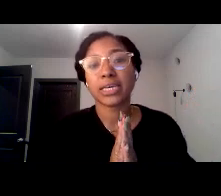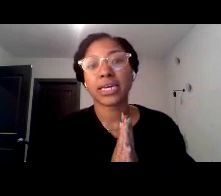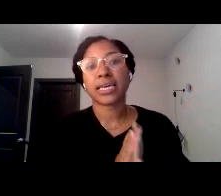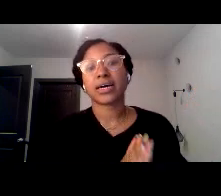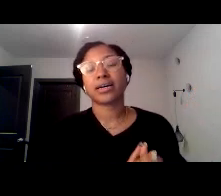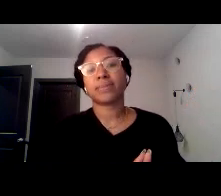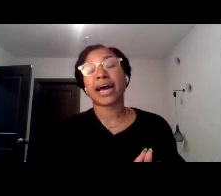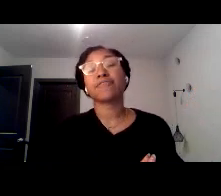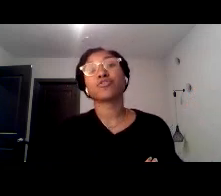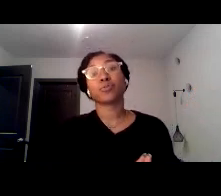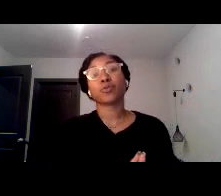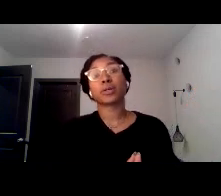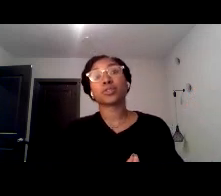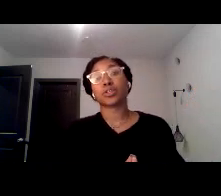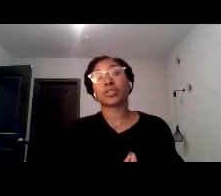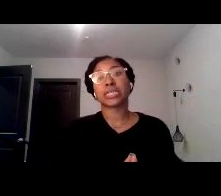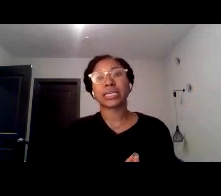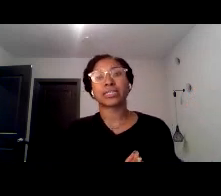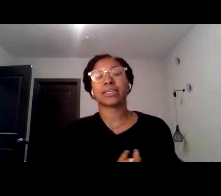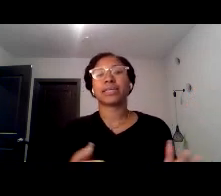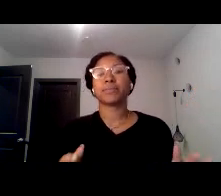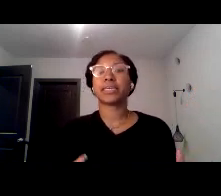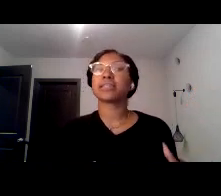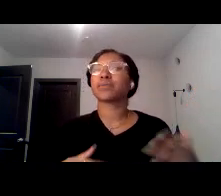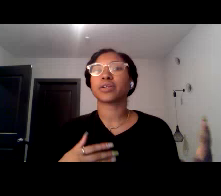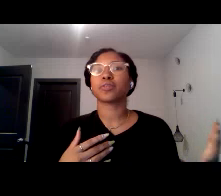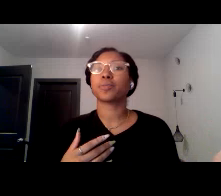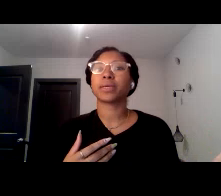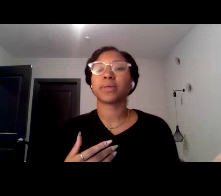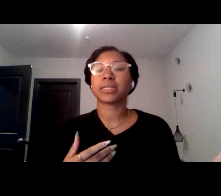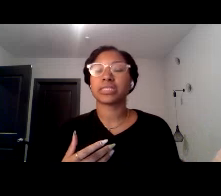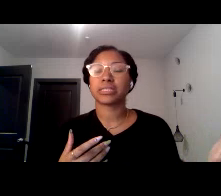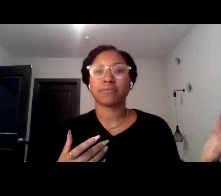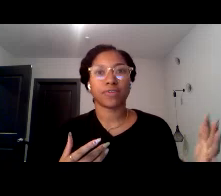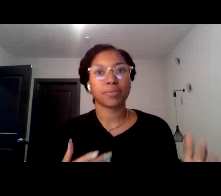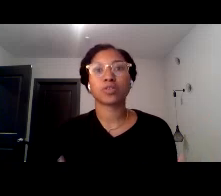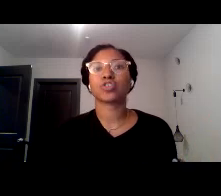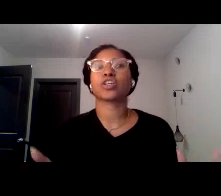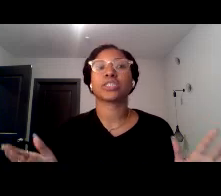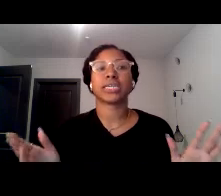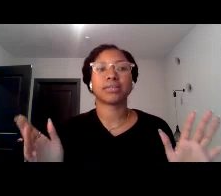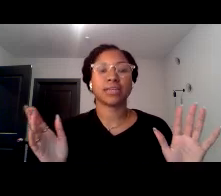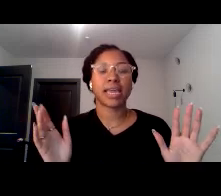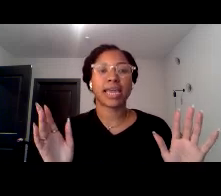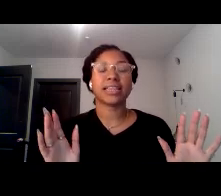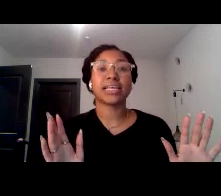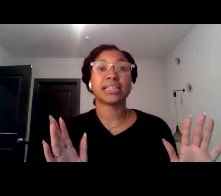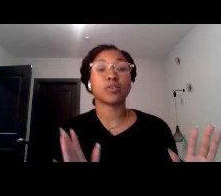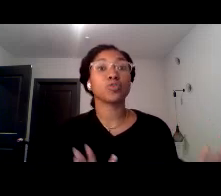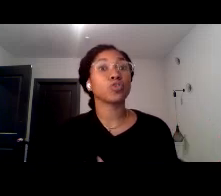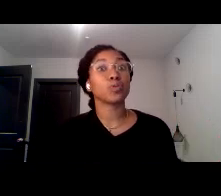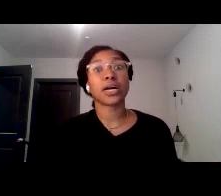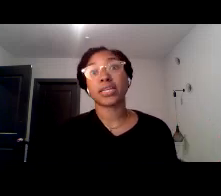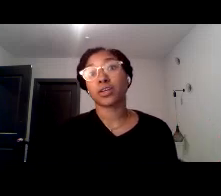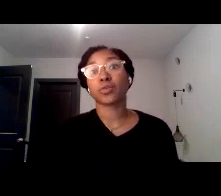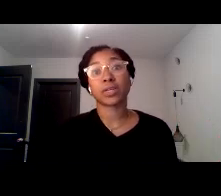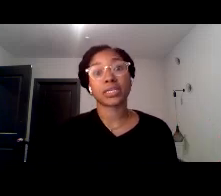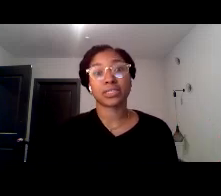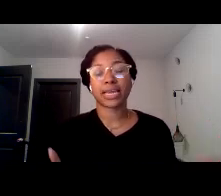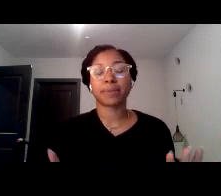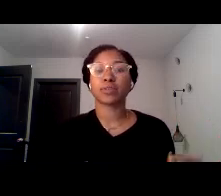join after the program start date, they begin their regular payments from their start date, and then those do